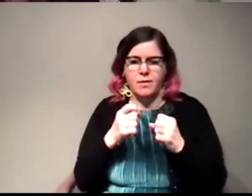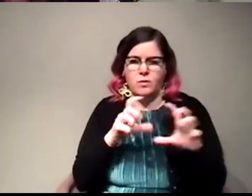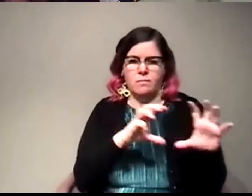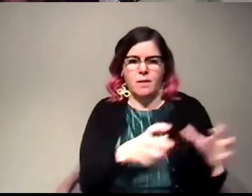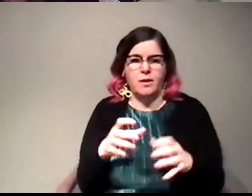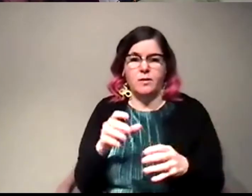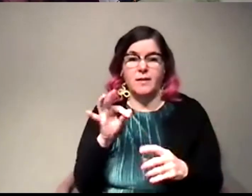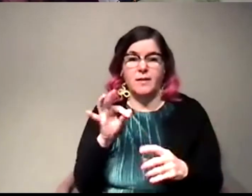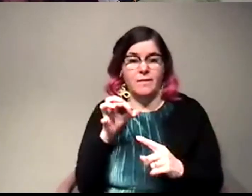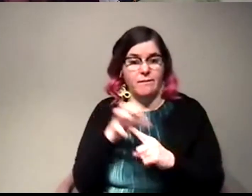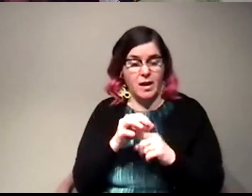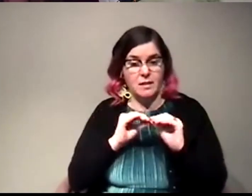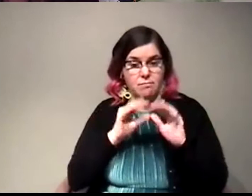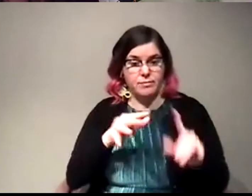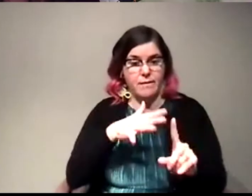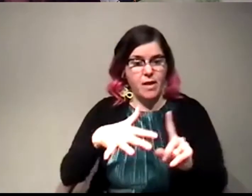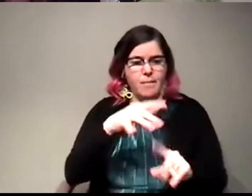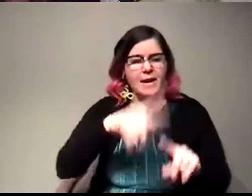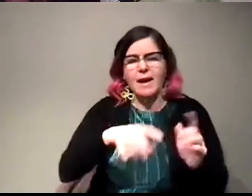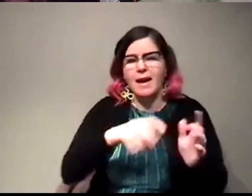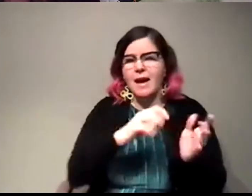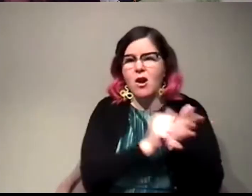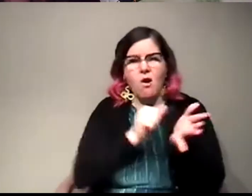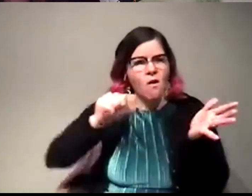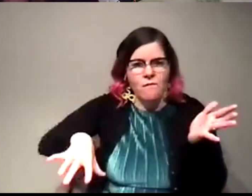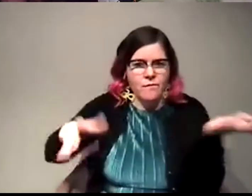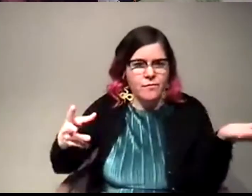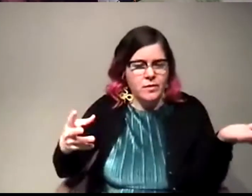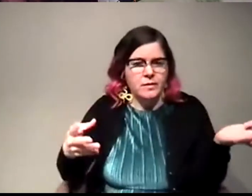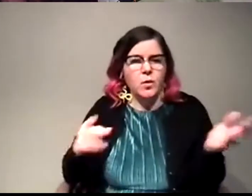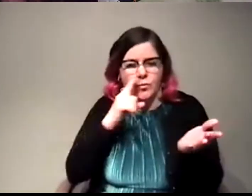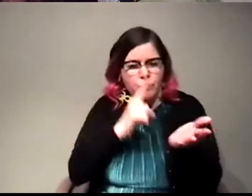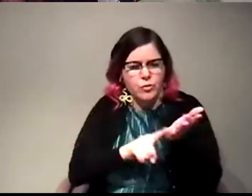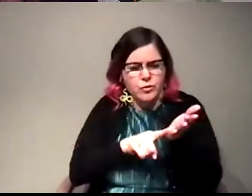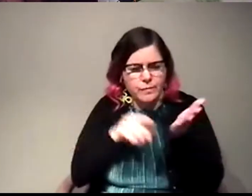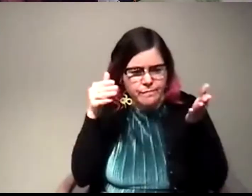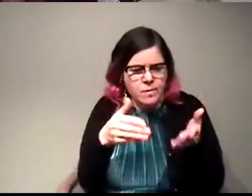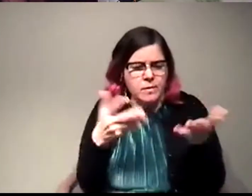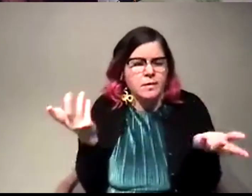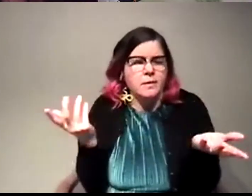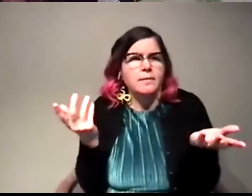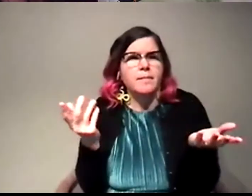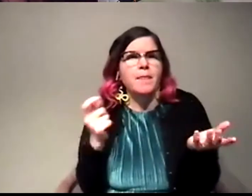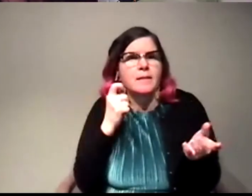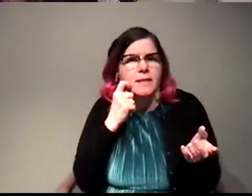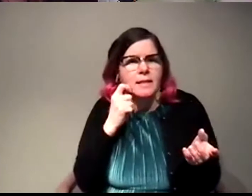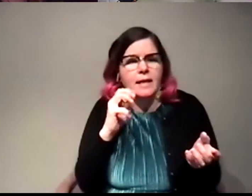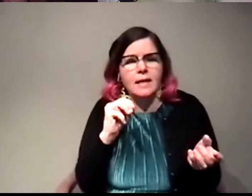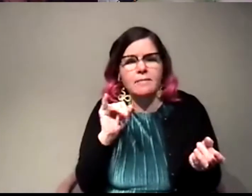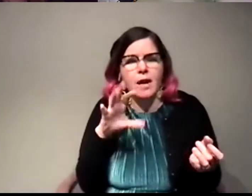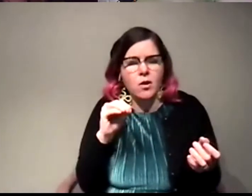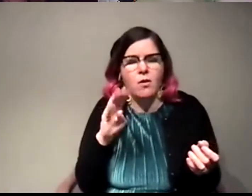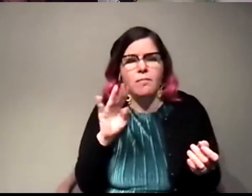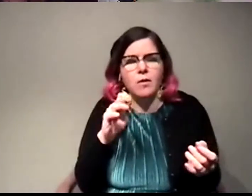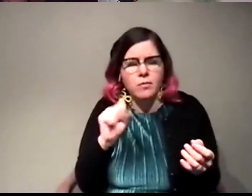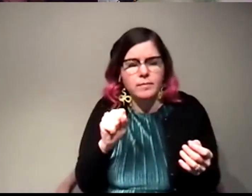fungus is in the environment, there's no taking it out. So the research is sort of focusing on stuff like skin microbiomes, or, you know, the